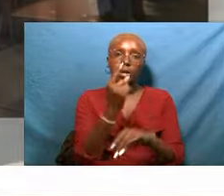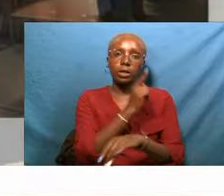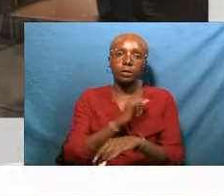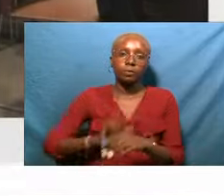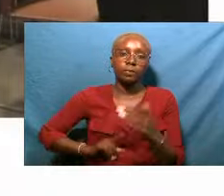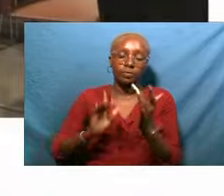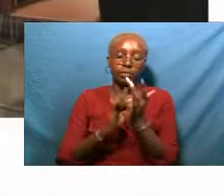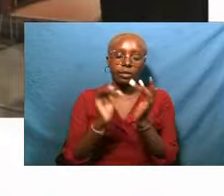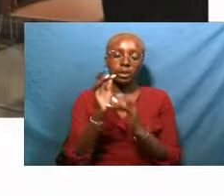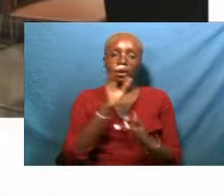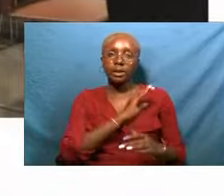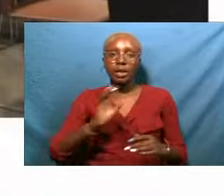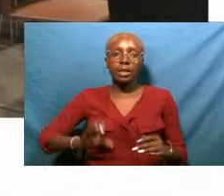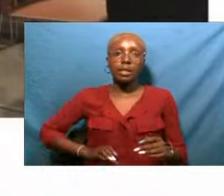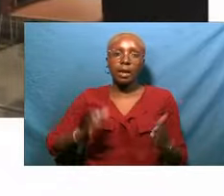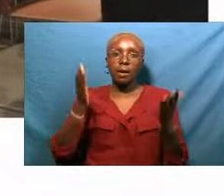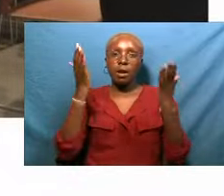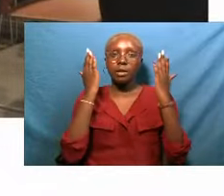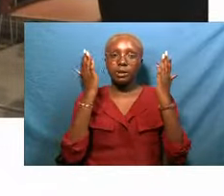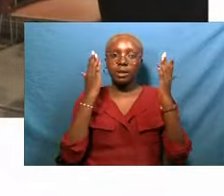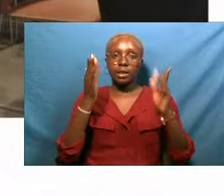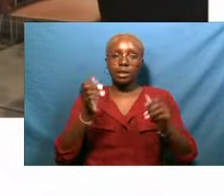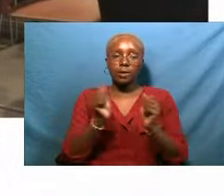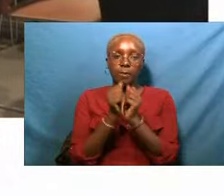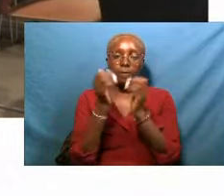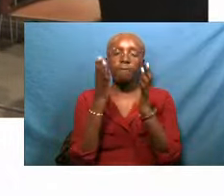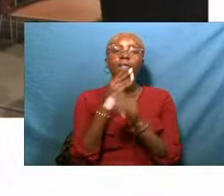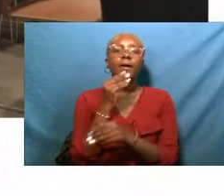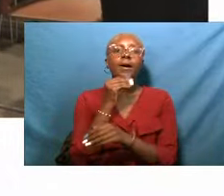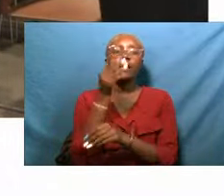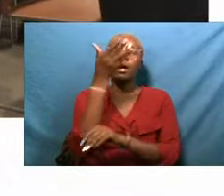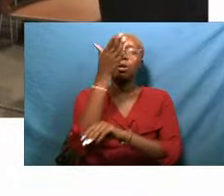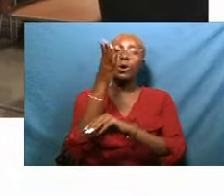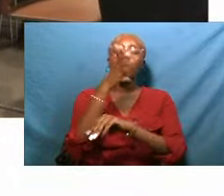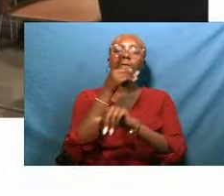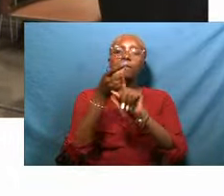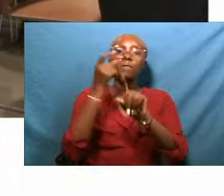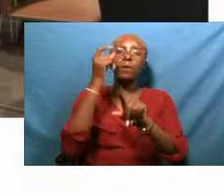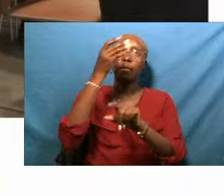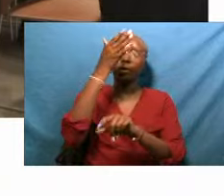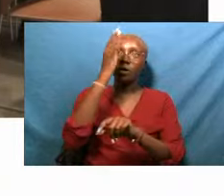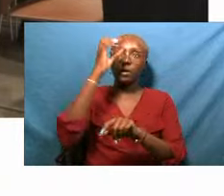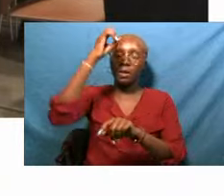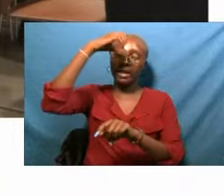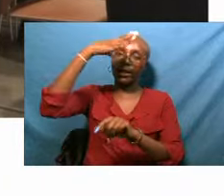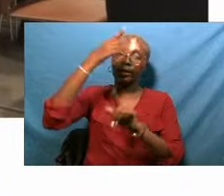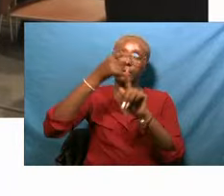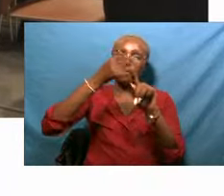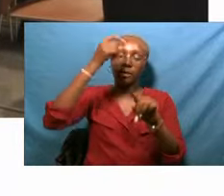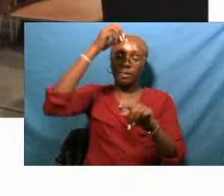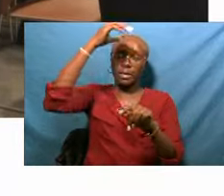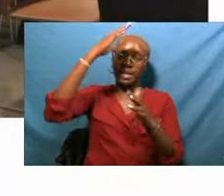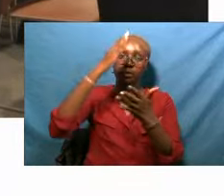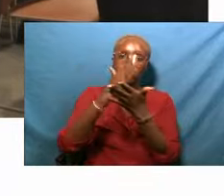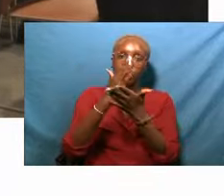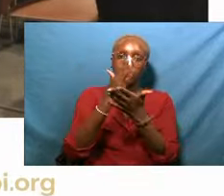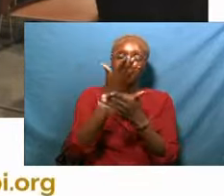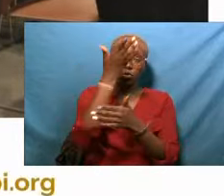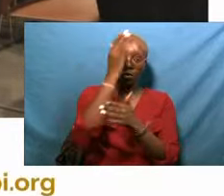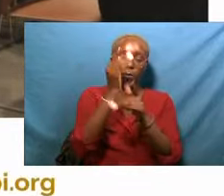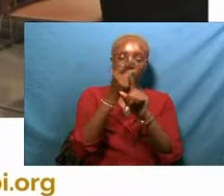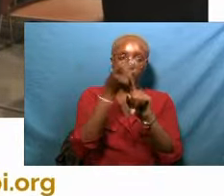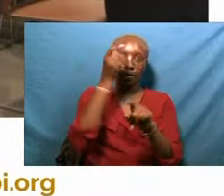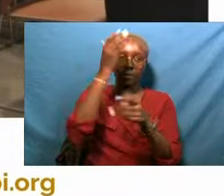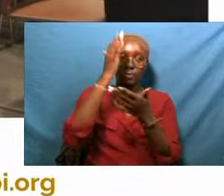God, eternally begotten of the Father, God from God, light from light, true God from true